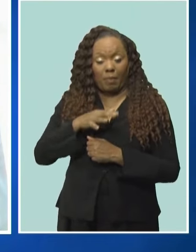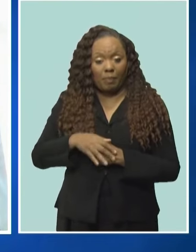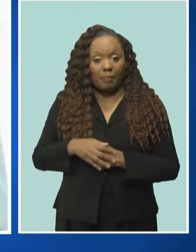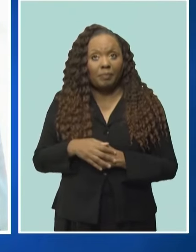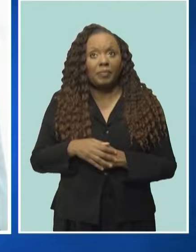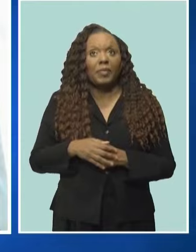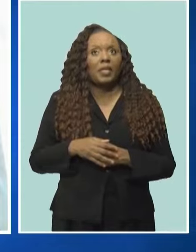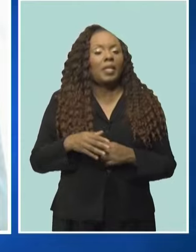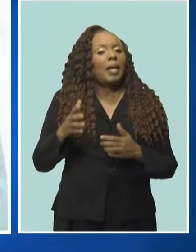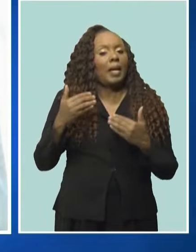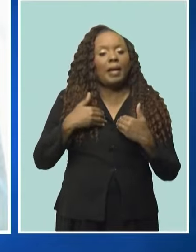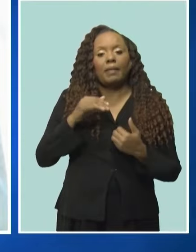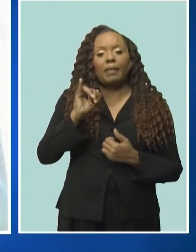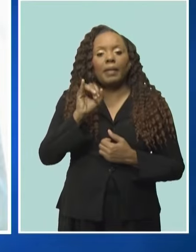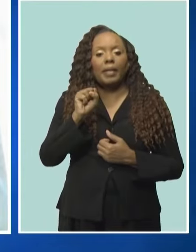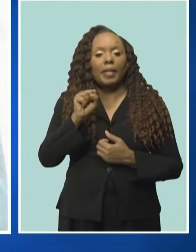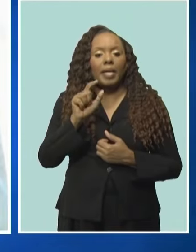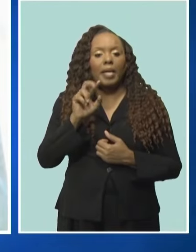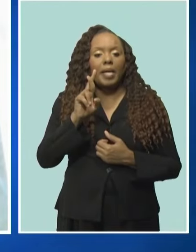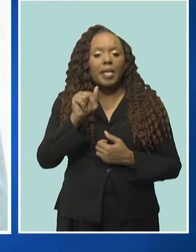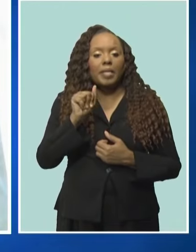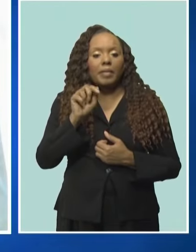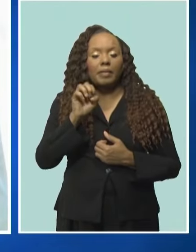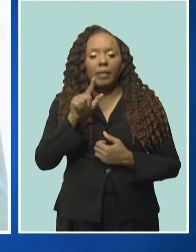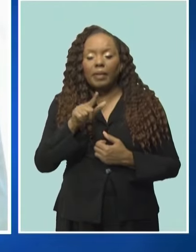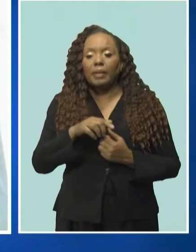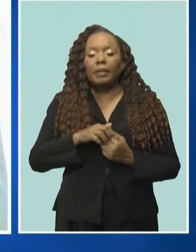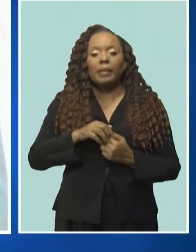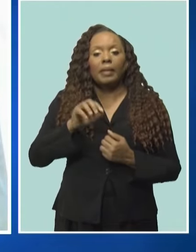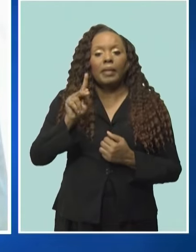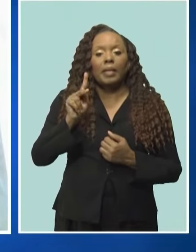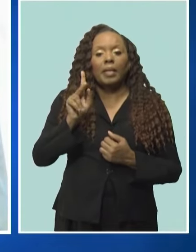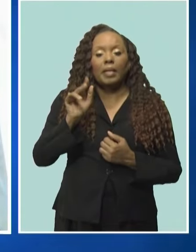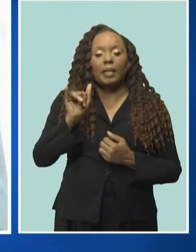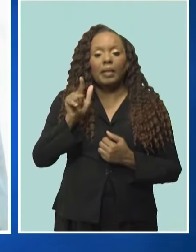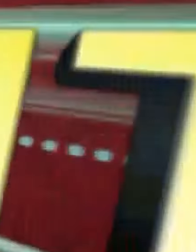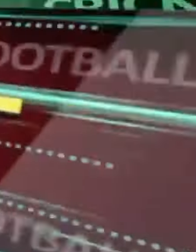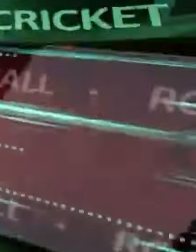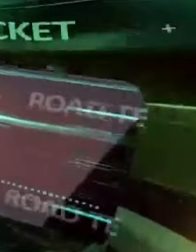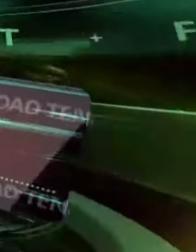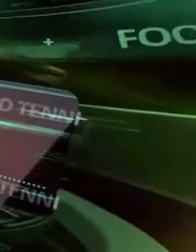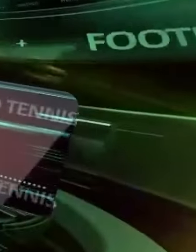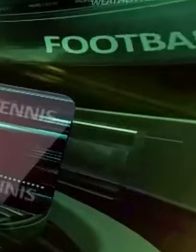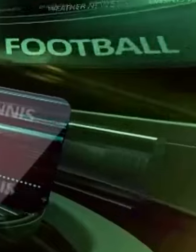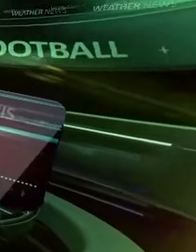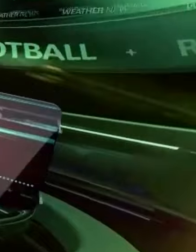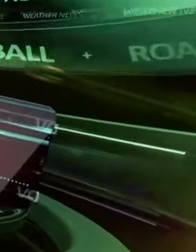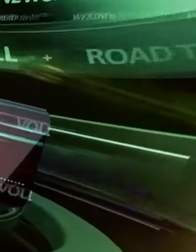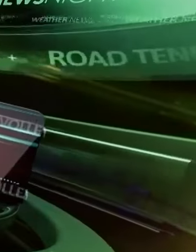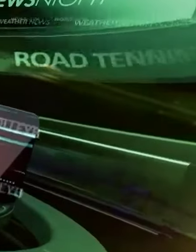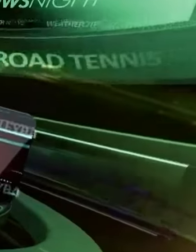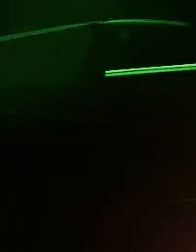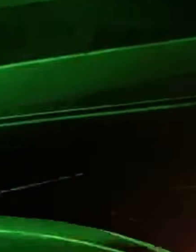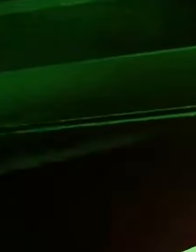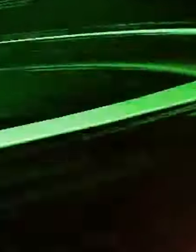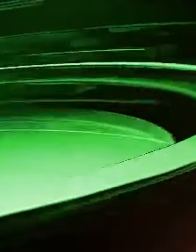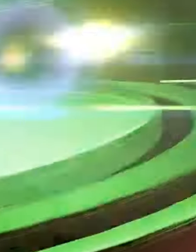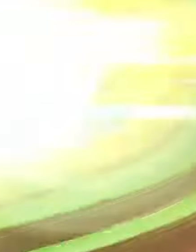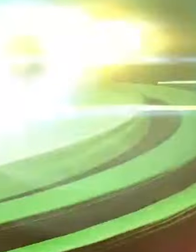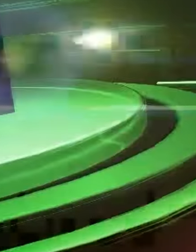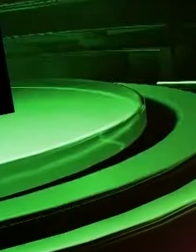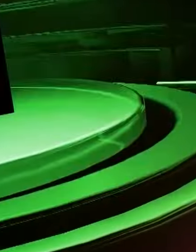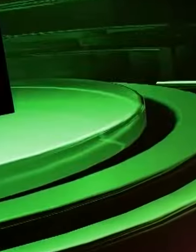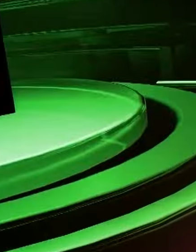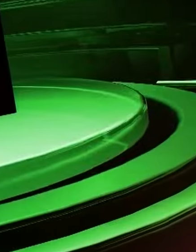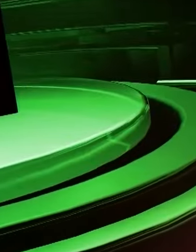Israel Savory, there's Kyle Bishop, and Jaden Innes. Sports Night is brought to you by